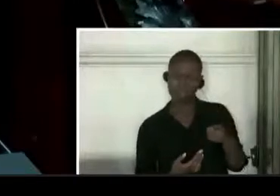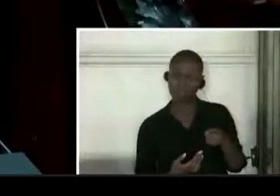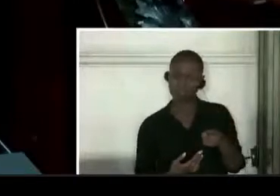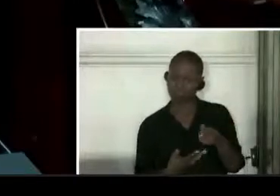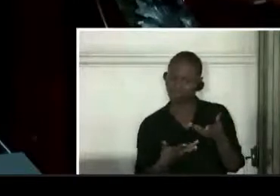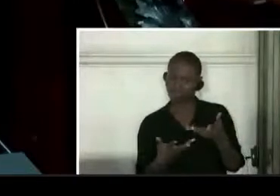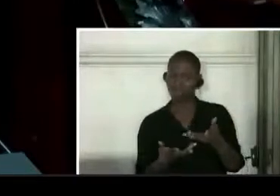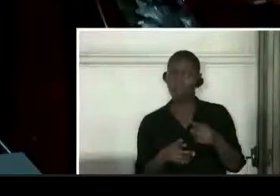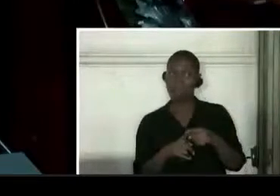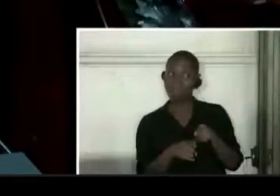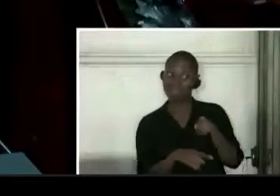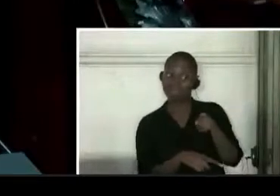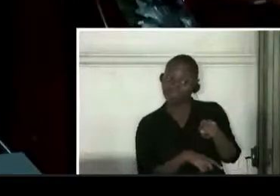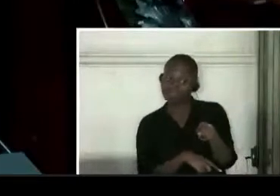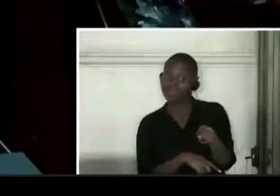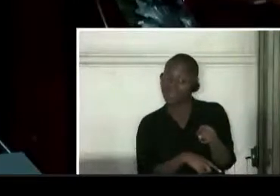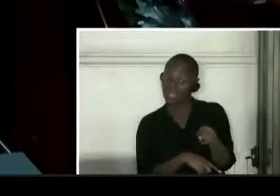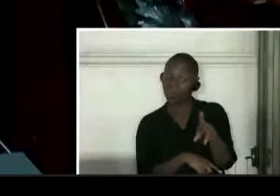But to him,